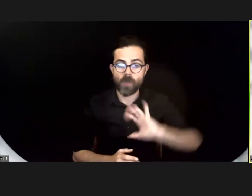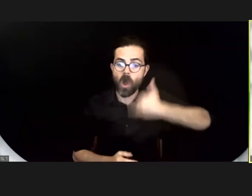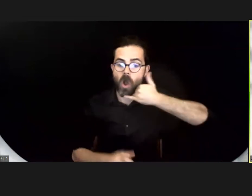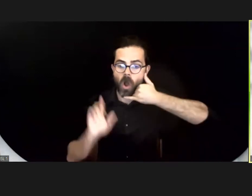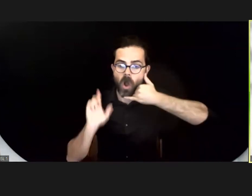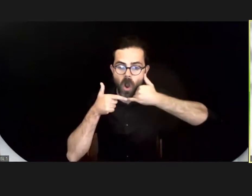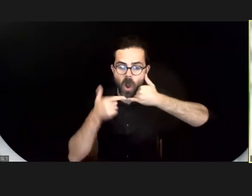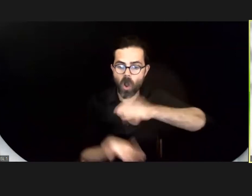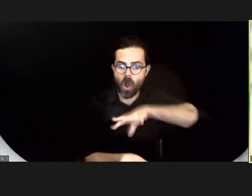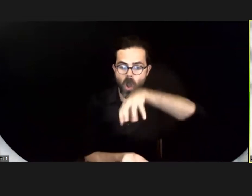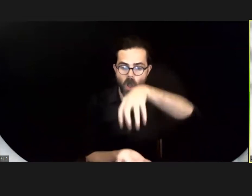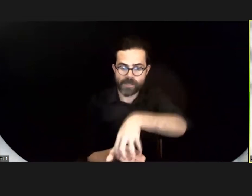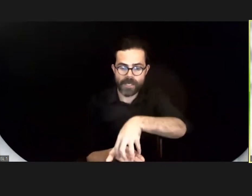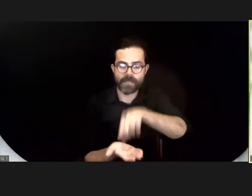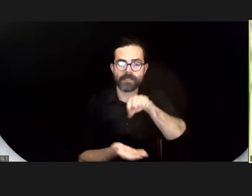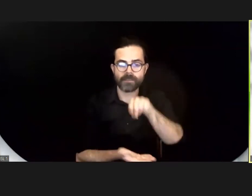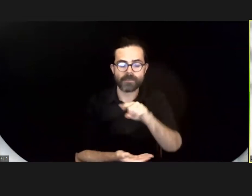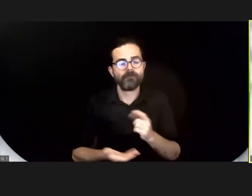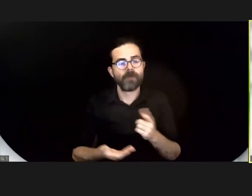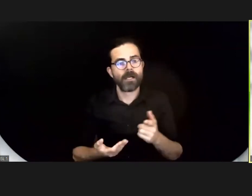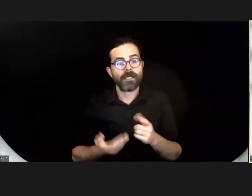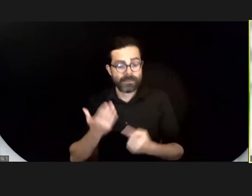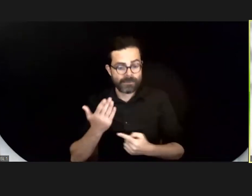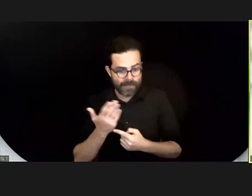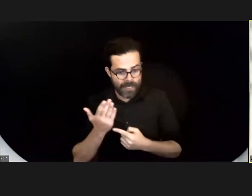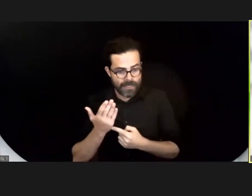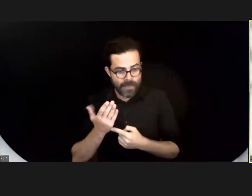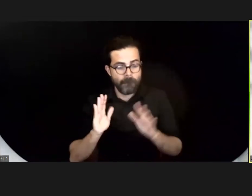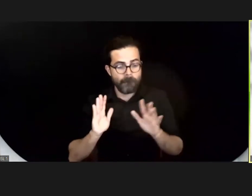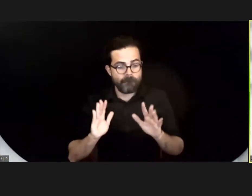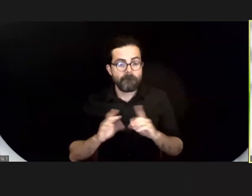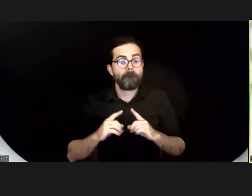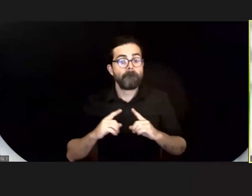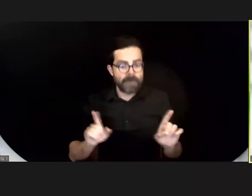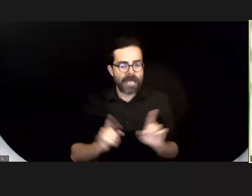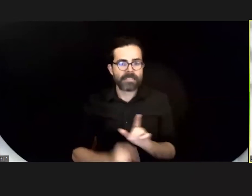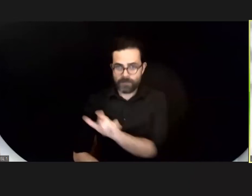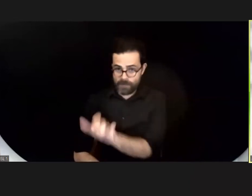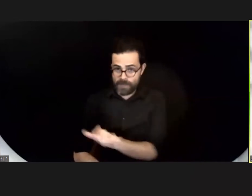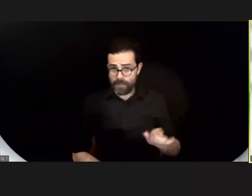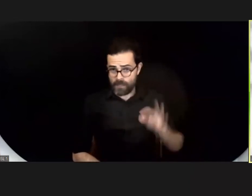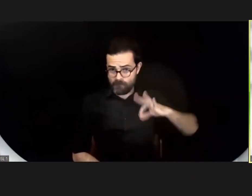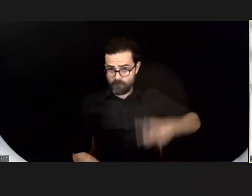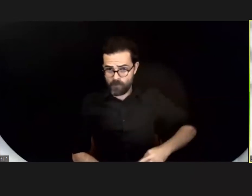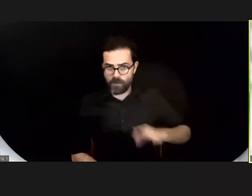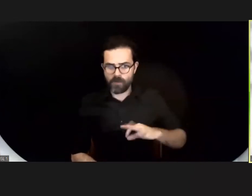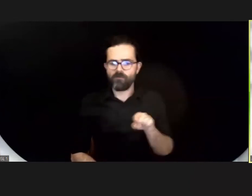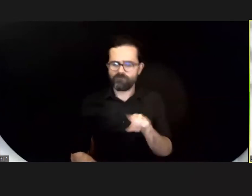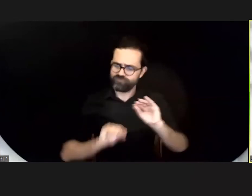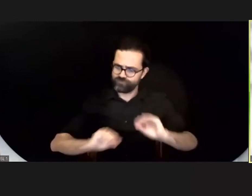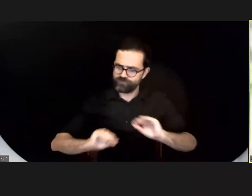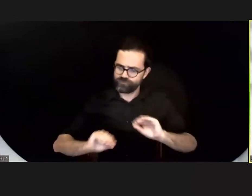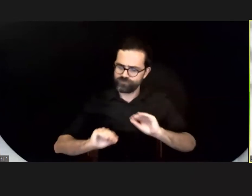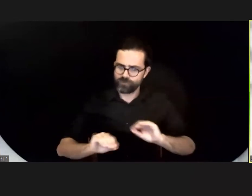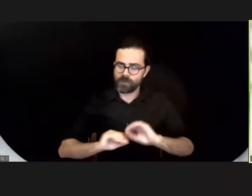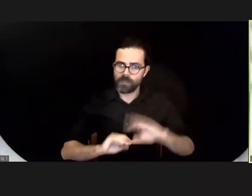course, the technical part, but also to prepare the staff and the protocols to use in order to give a